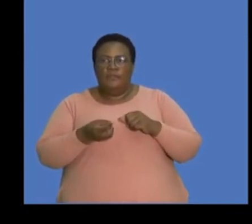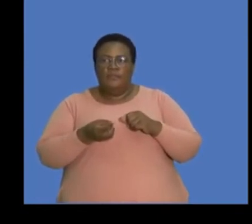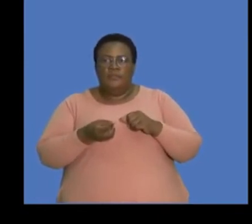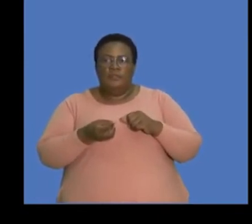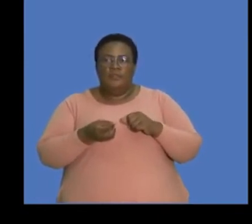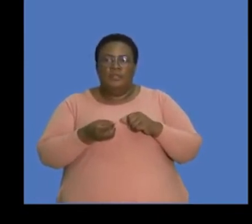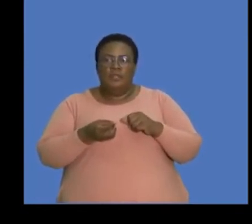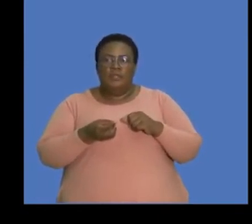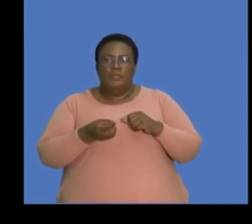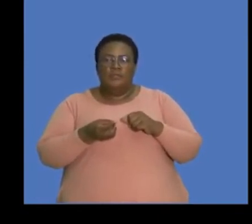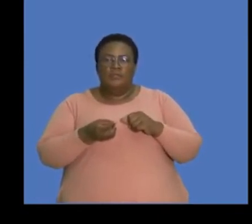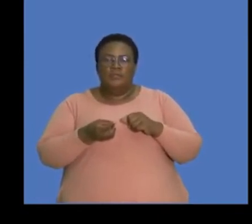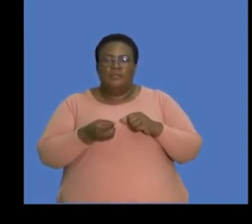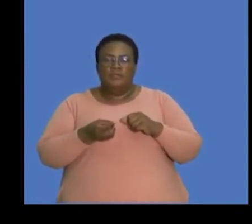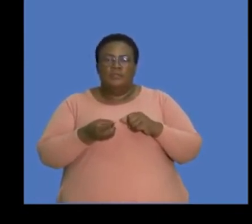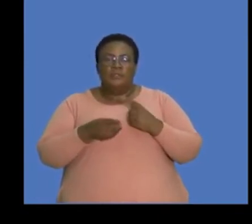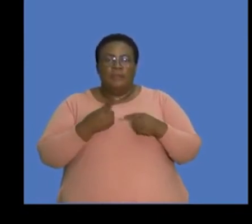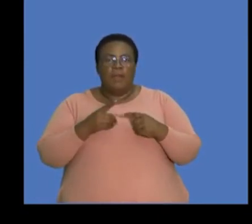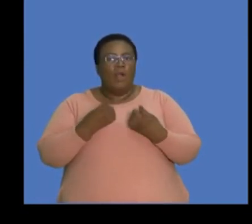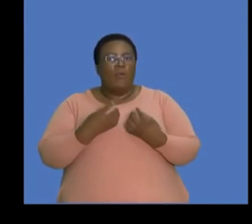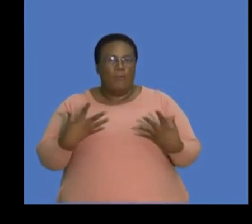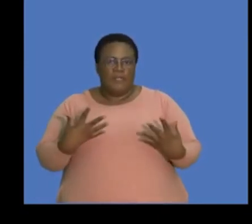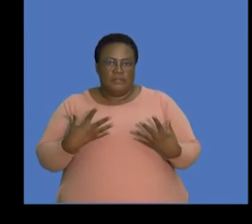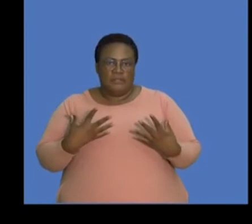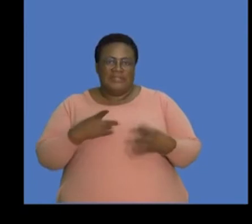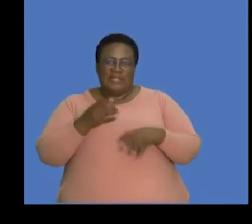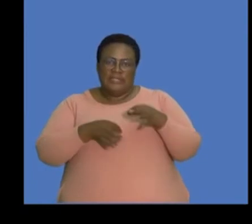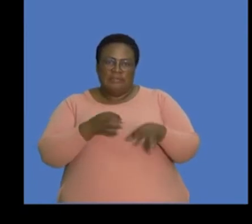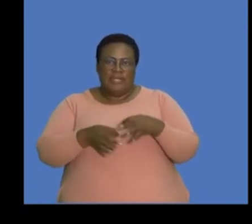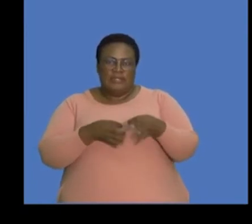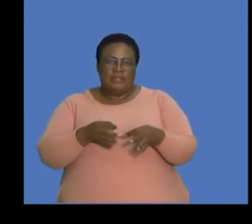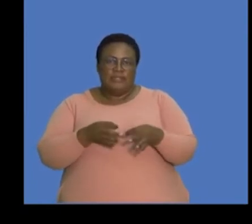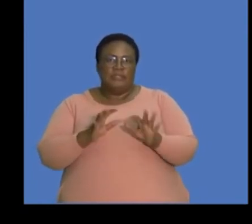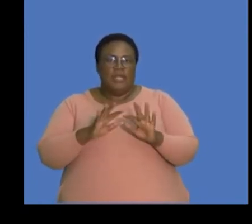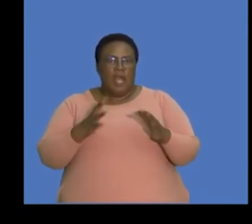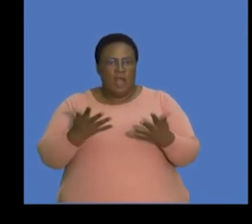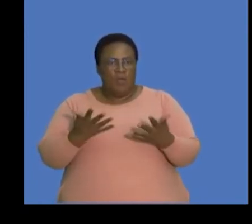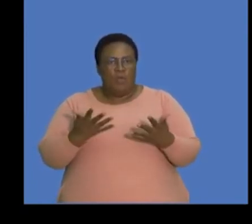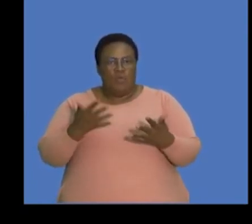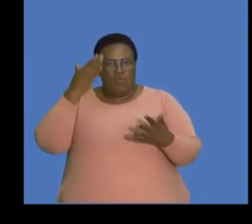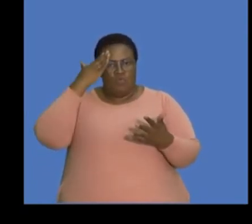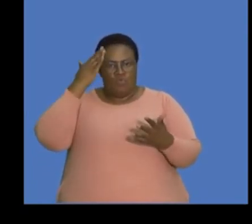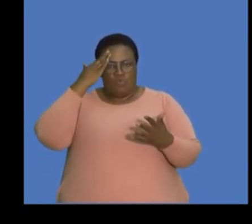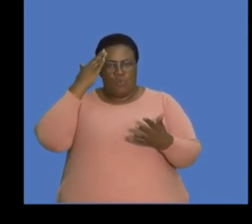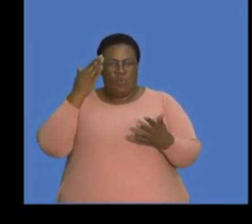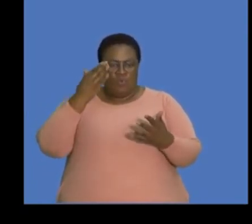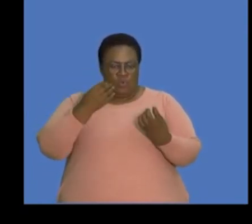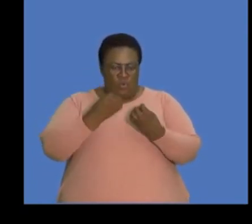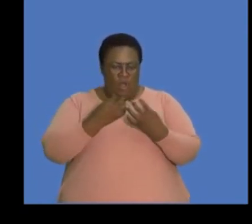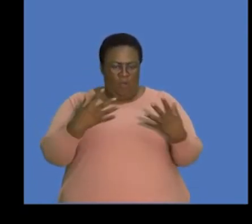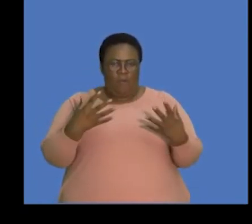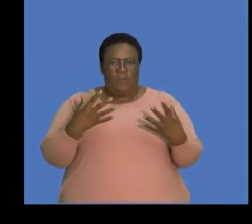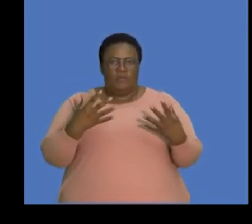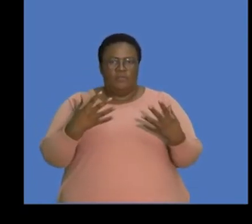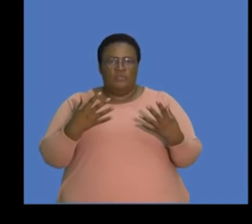charge has to do with magnitude of charge. Okay, it explains how we arrive at a certain magnitude